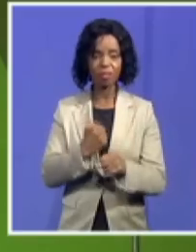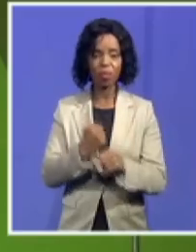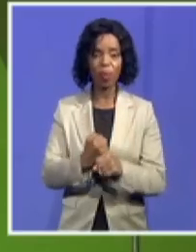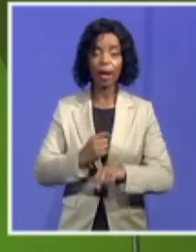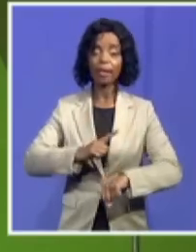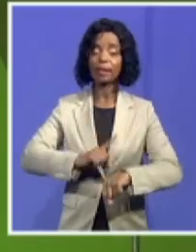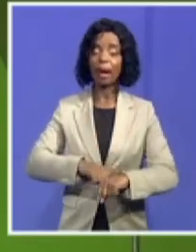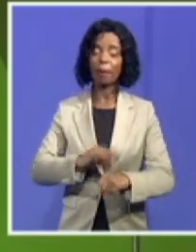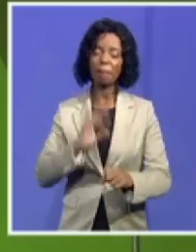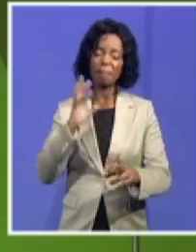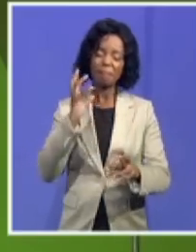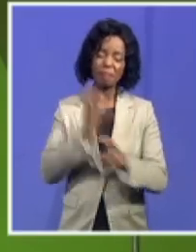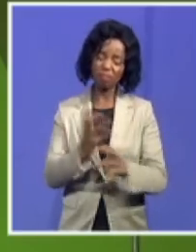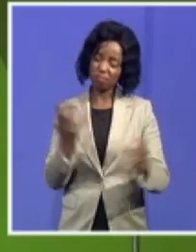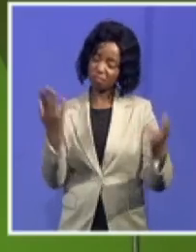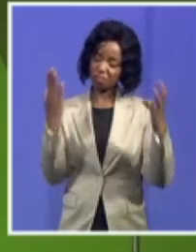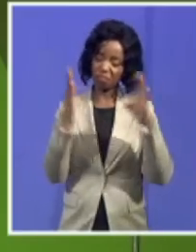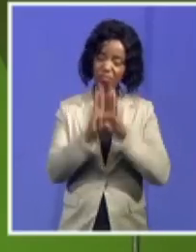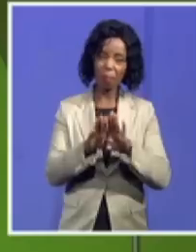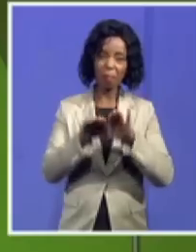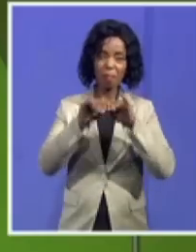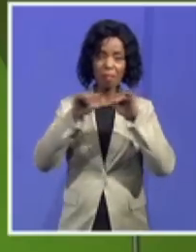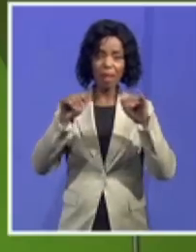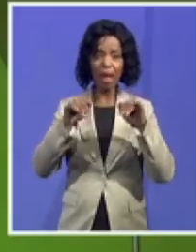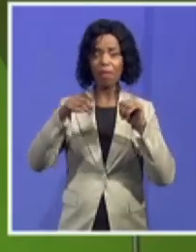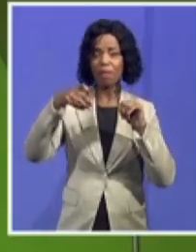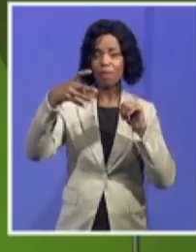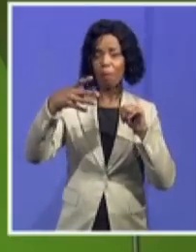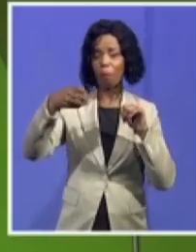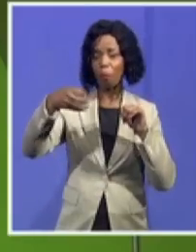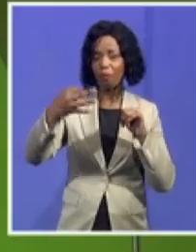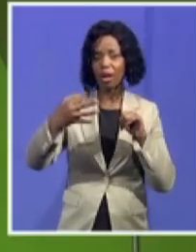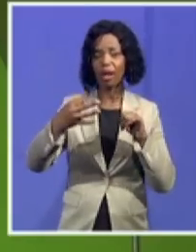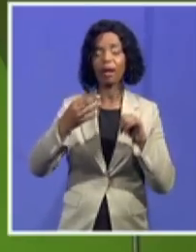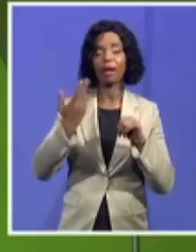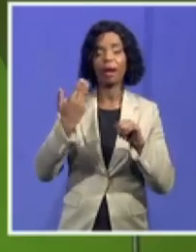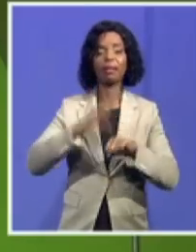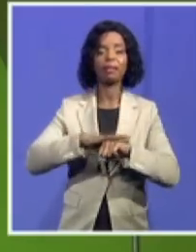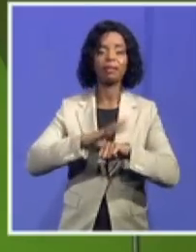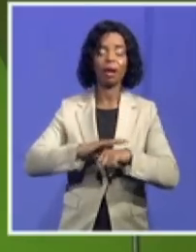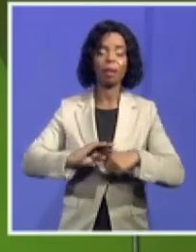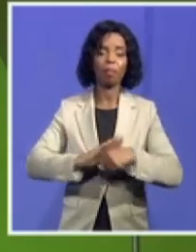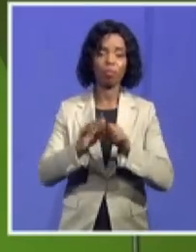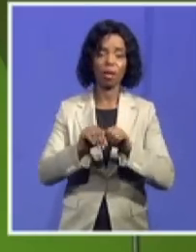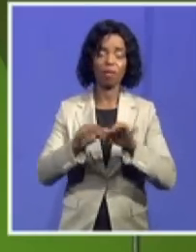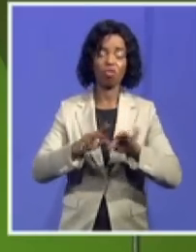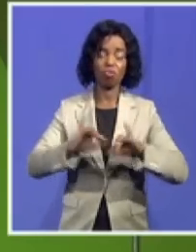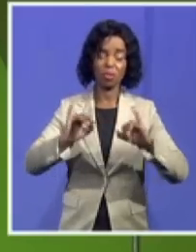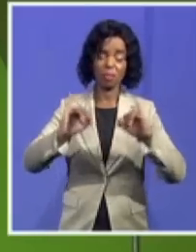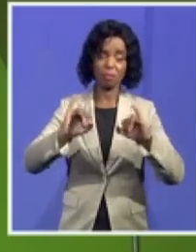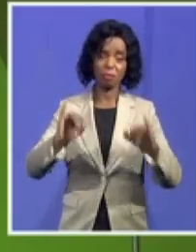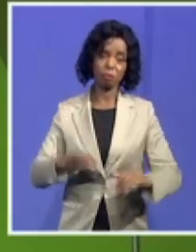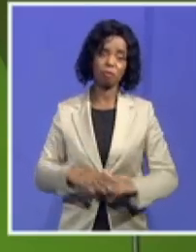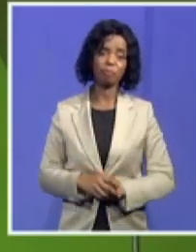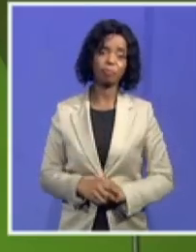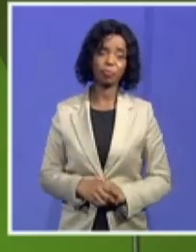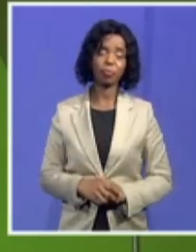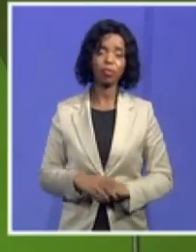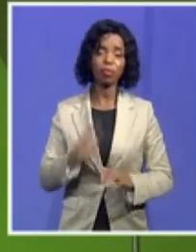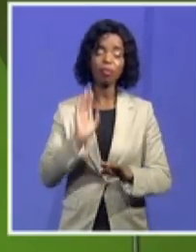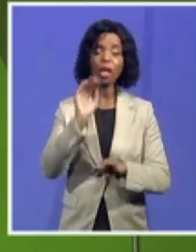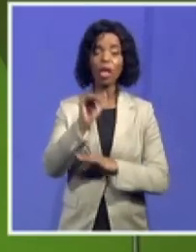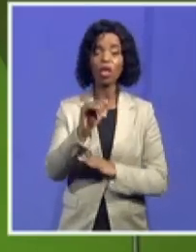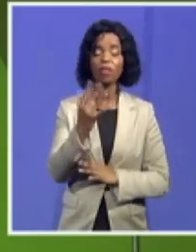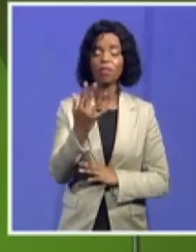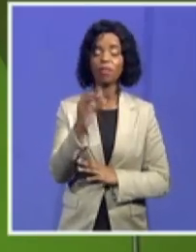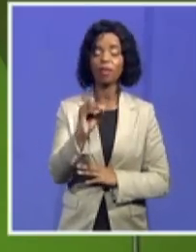early stages. After more than 150 years, mining remains a critical